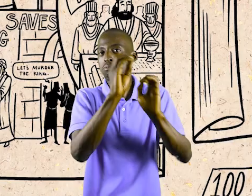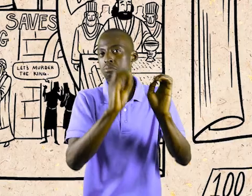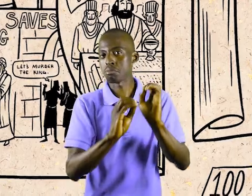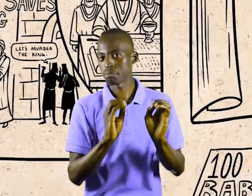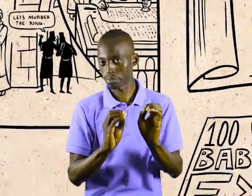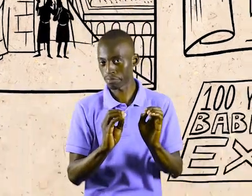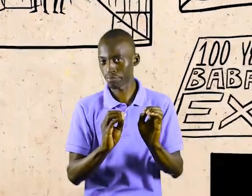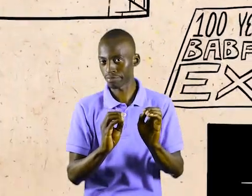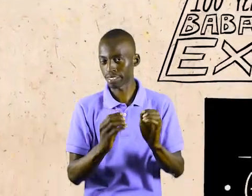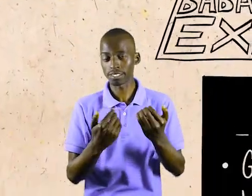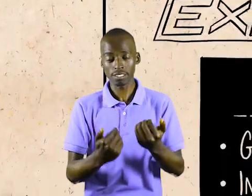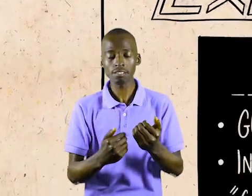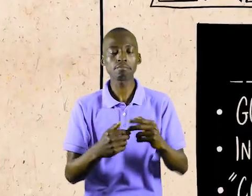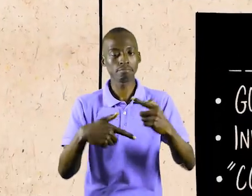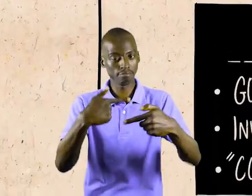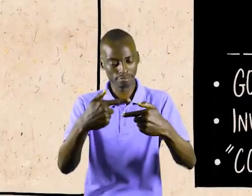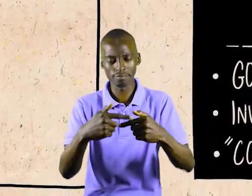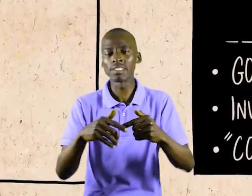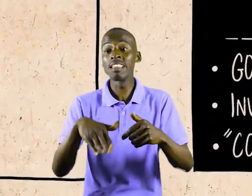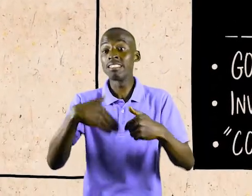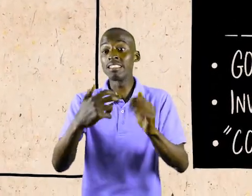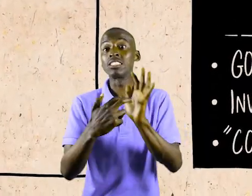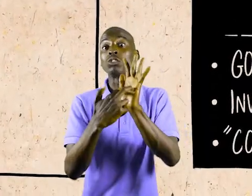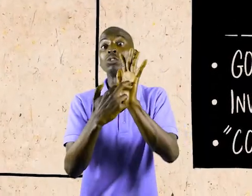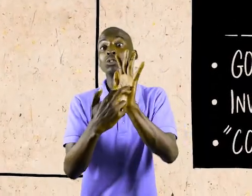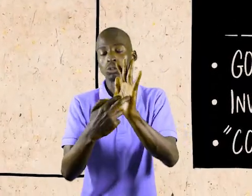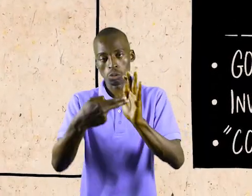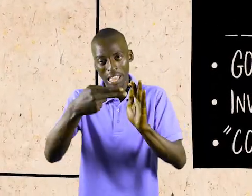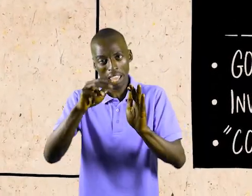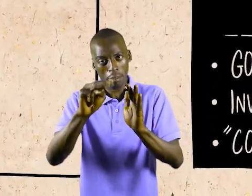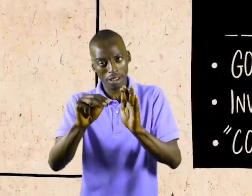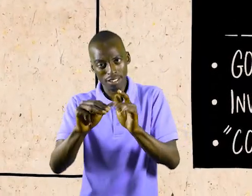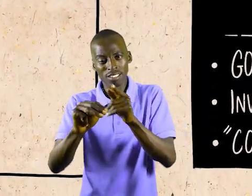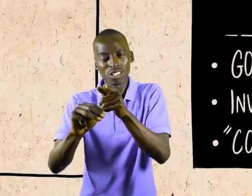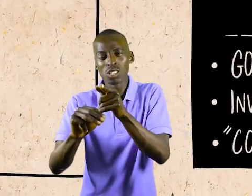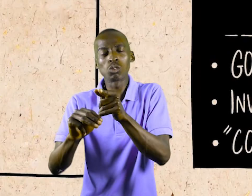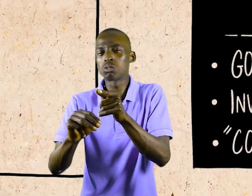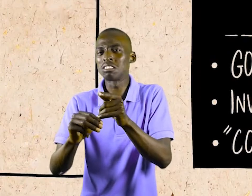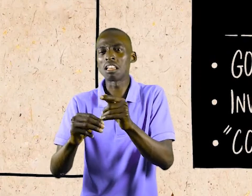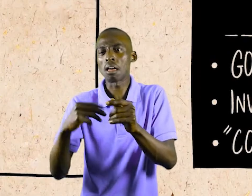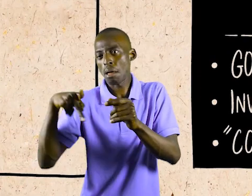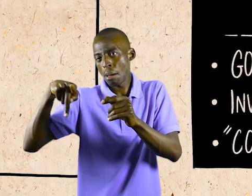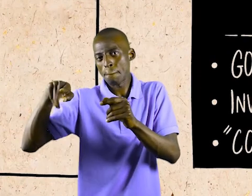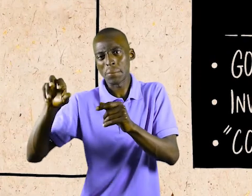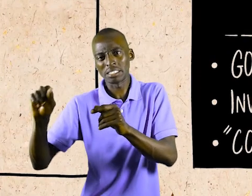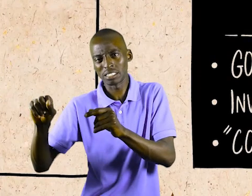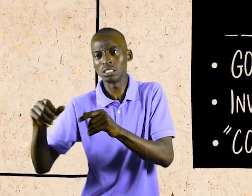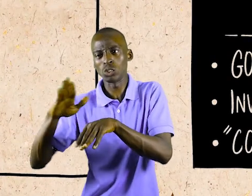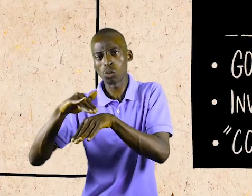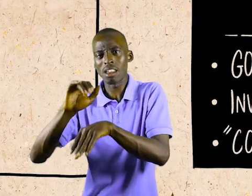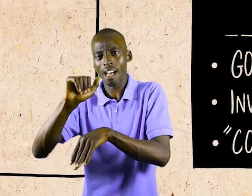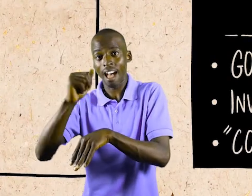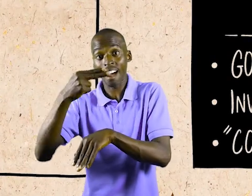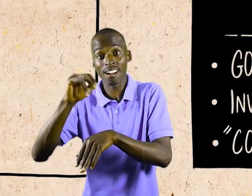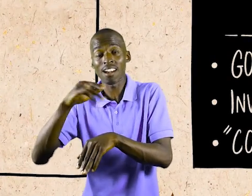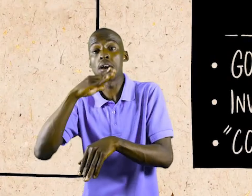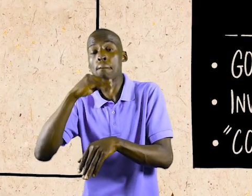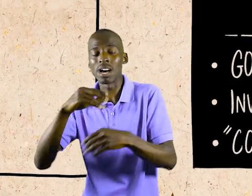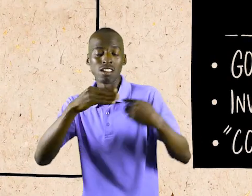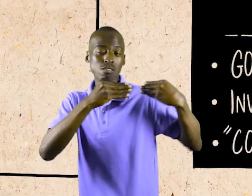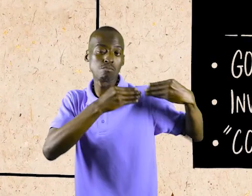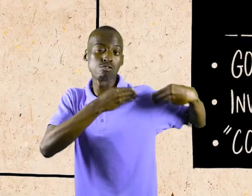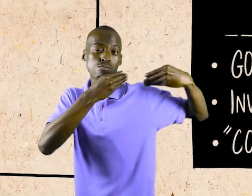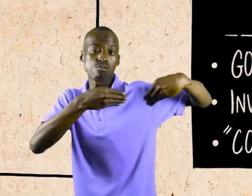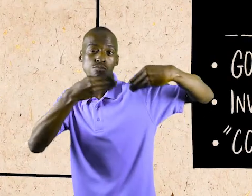to? You have to keep reading. We're next introduced to Haman, who's not actually a Persian. He's called an Agagite. He's a descendant of